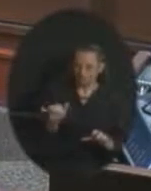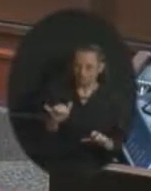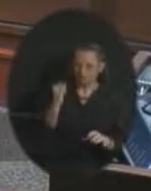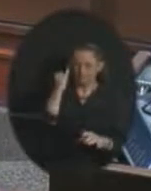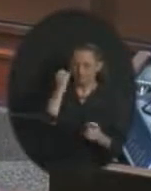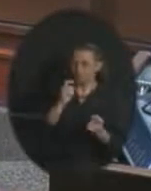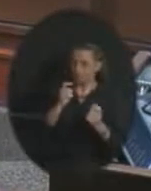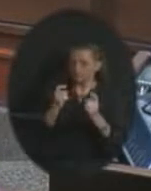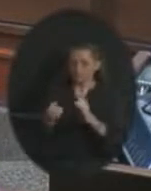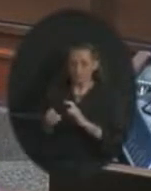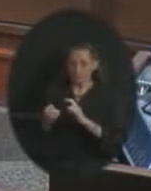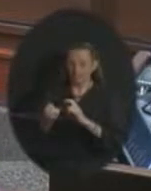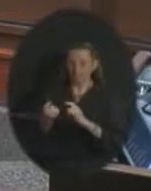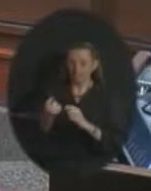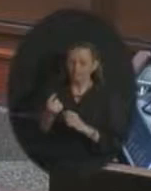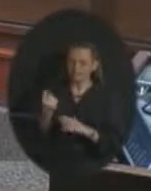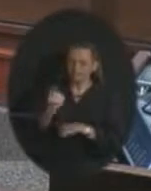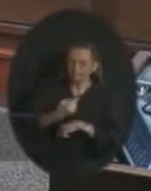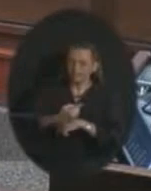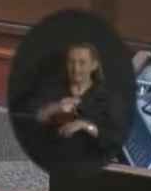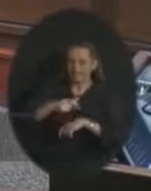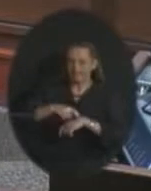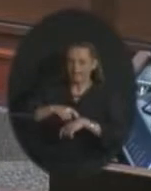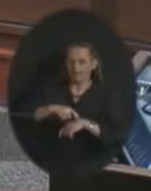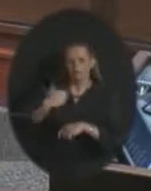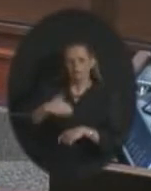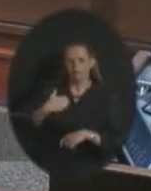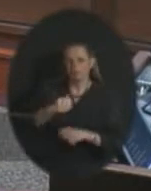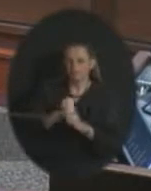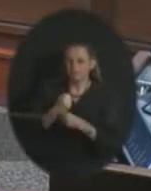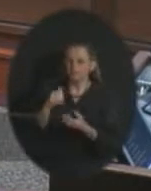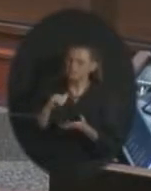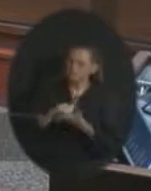virtually impossible for some of our students to attend their own graduation. And to me,